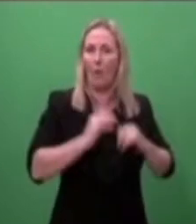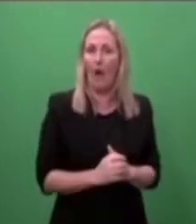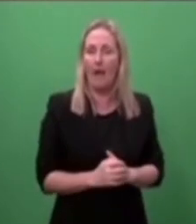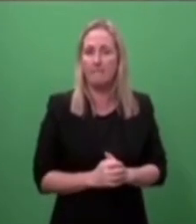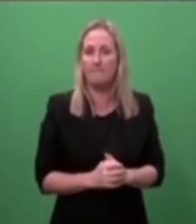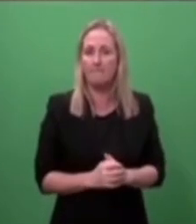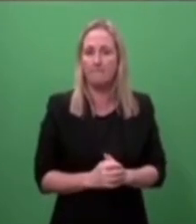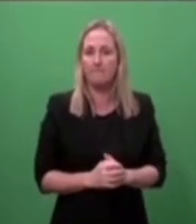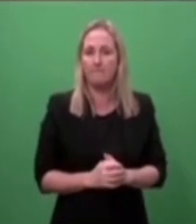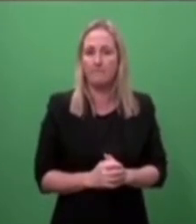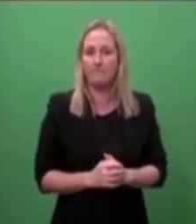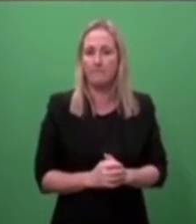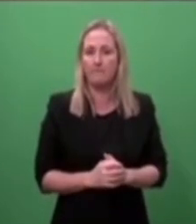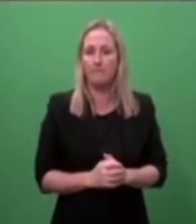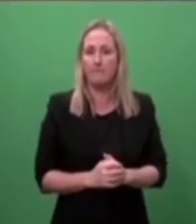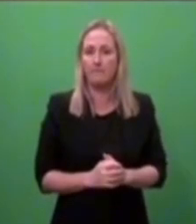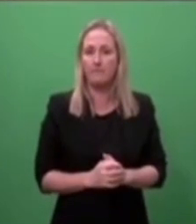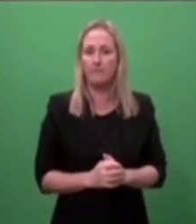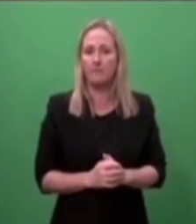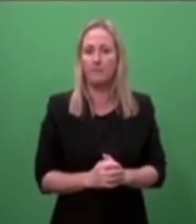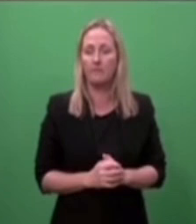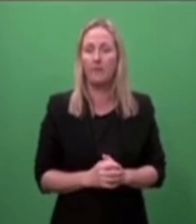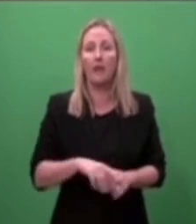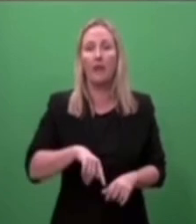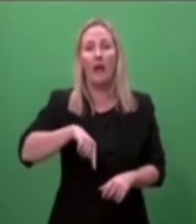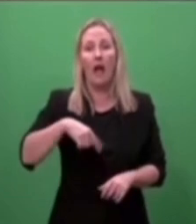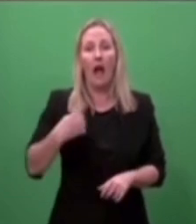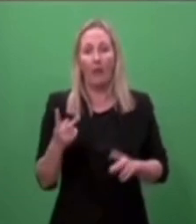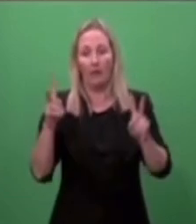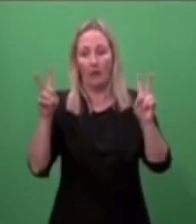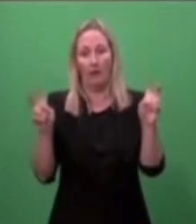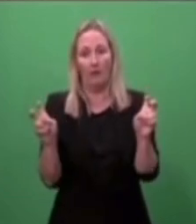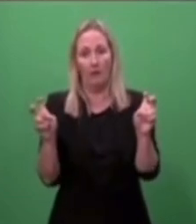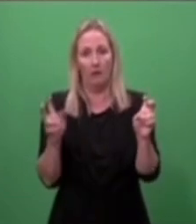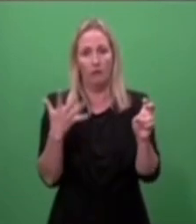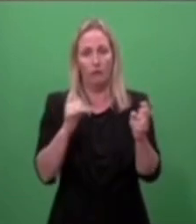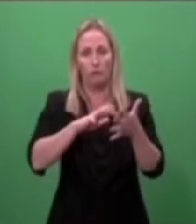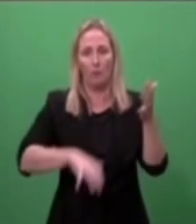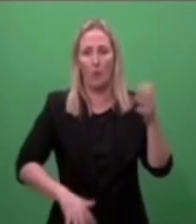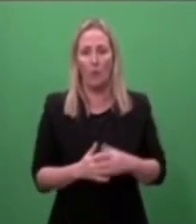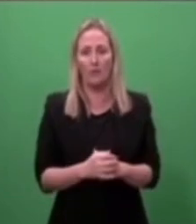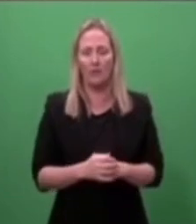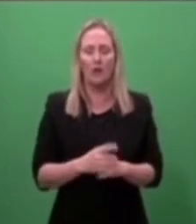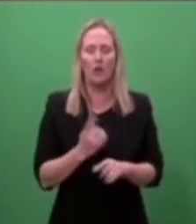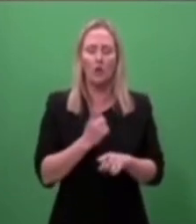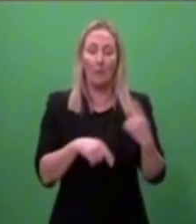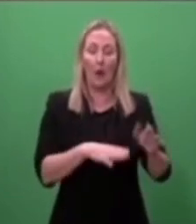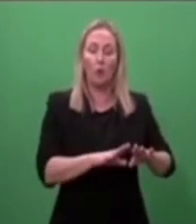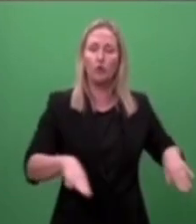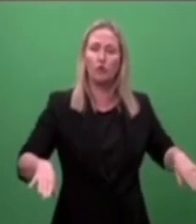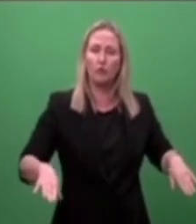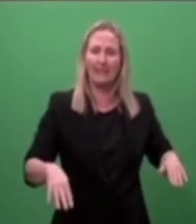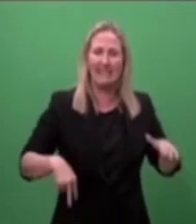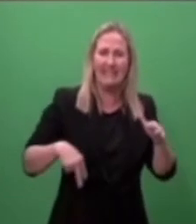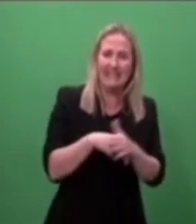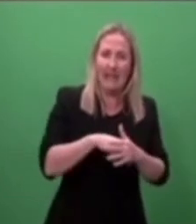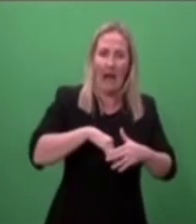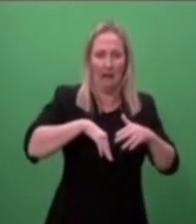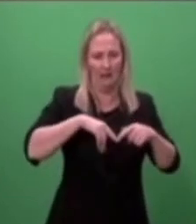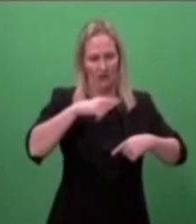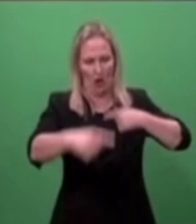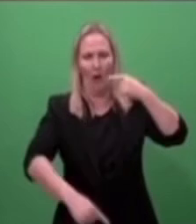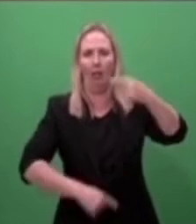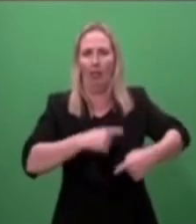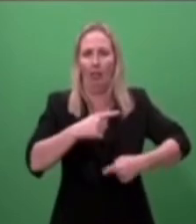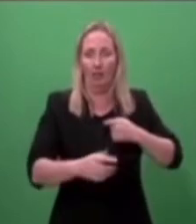A Victim, Survivor and Beautiful Children report talks about the vicious cycle these children were caught up in. After being sexually